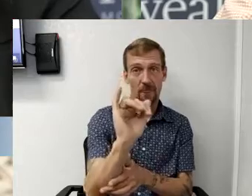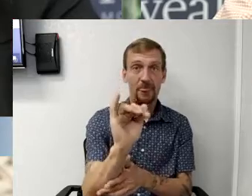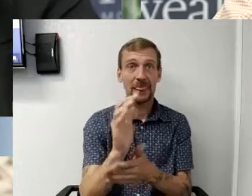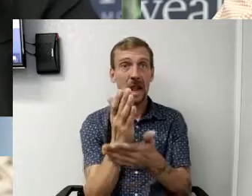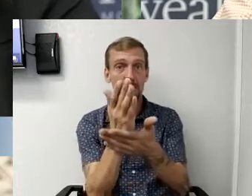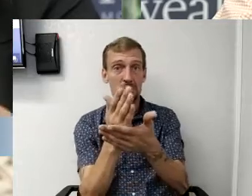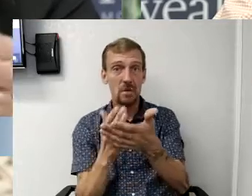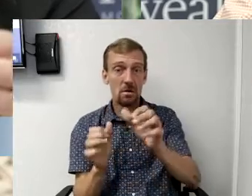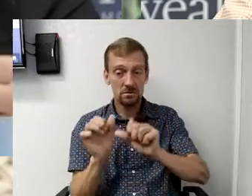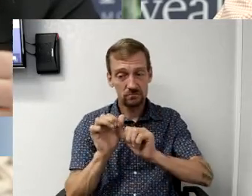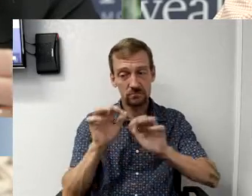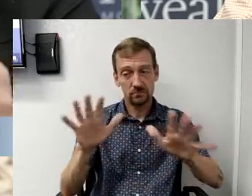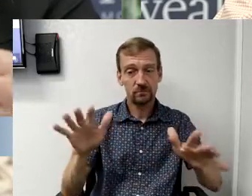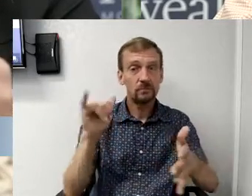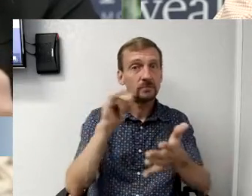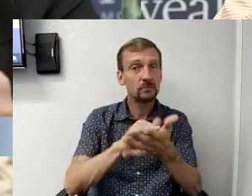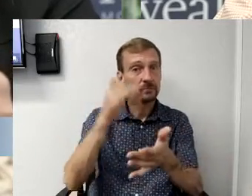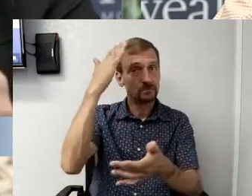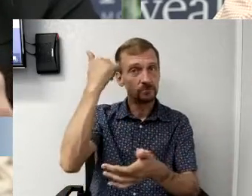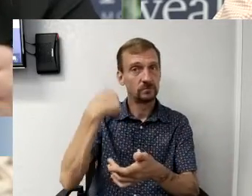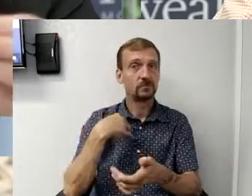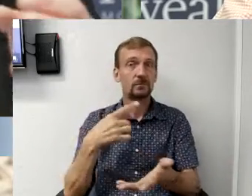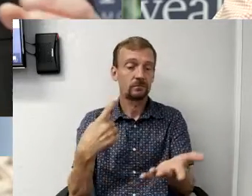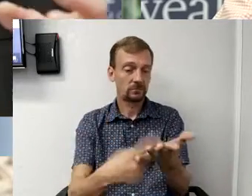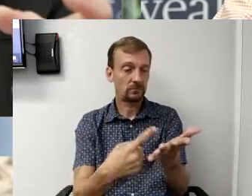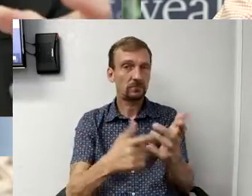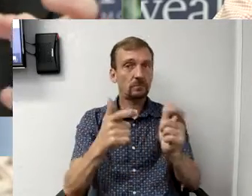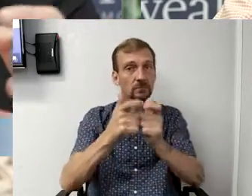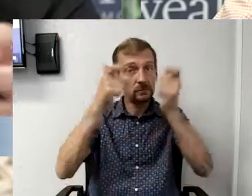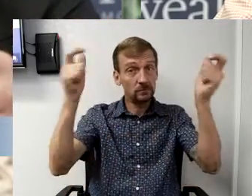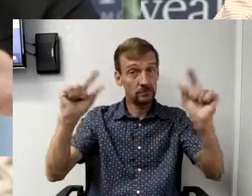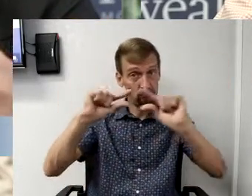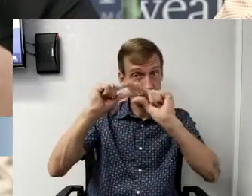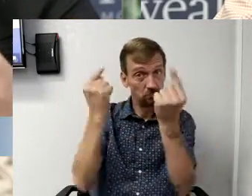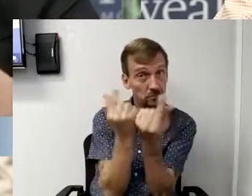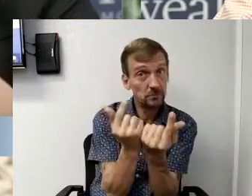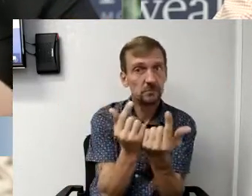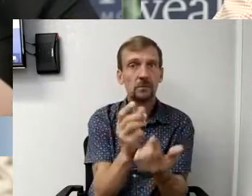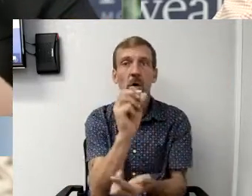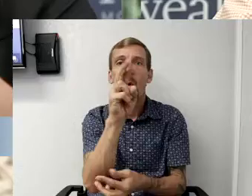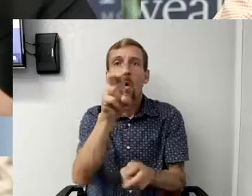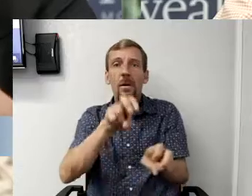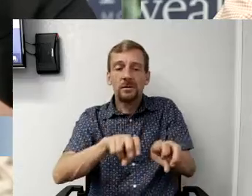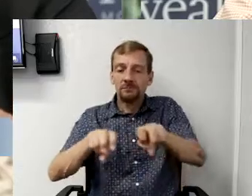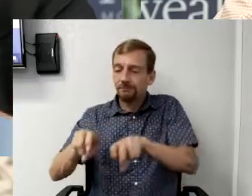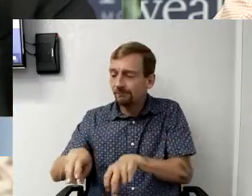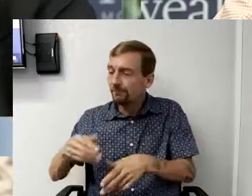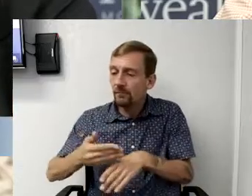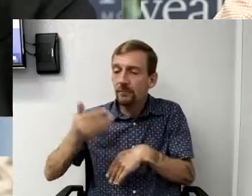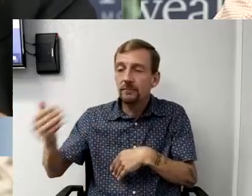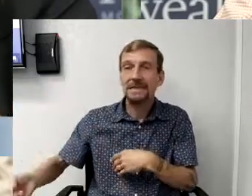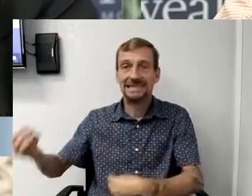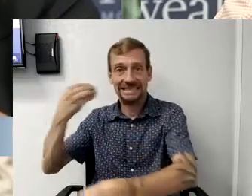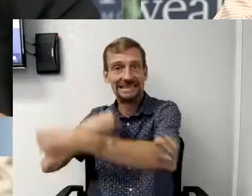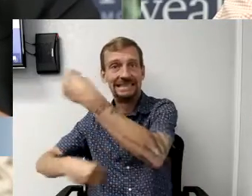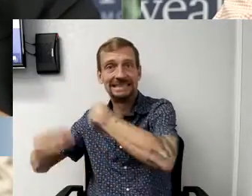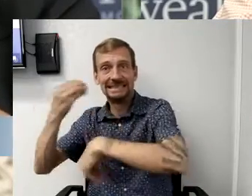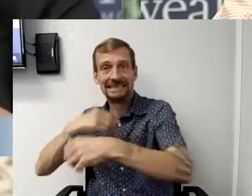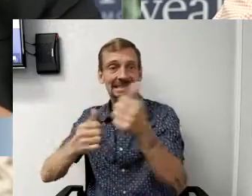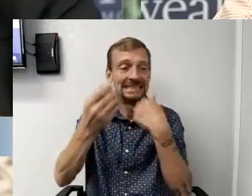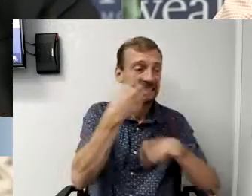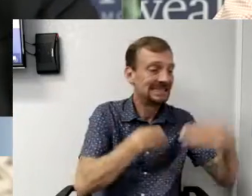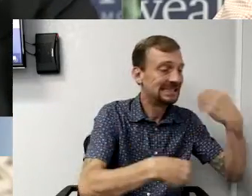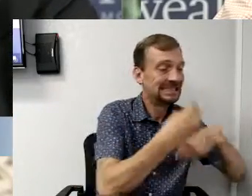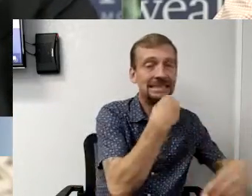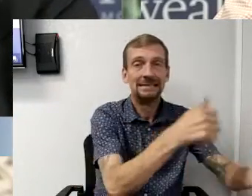coronavirus transmission. That's why we talk about large gatherings, or sitting next to somebody for a period of time eating.